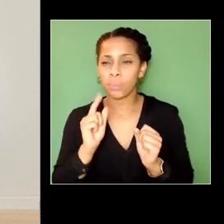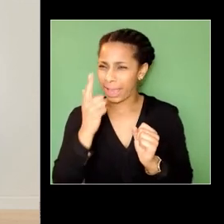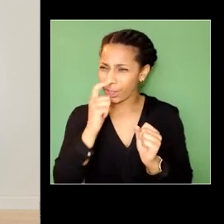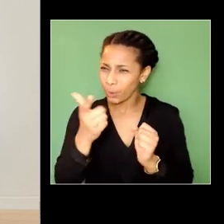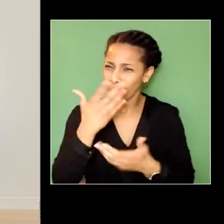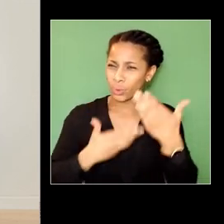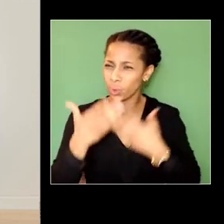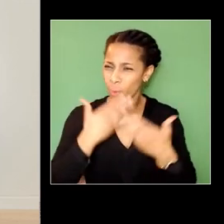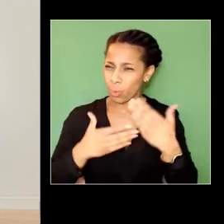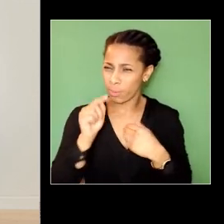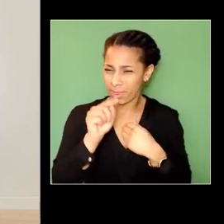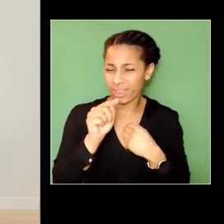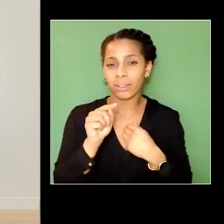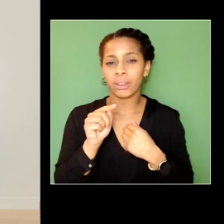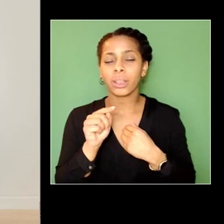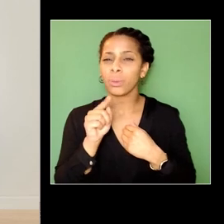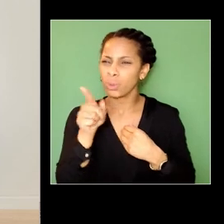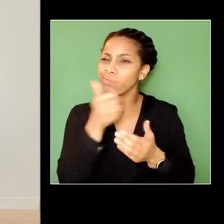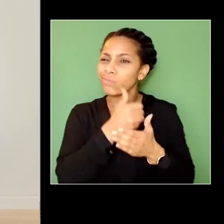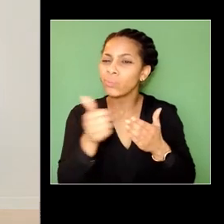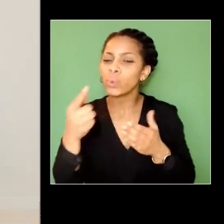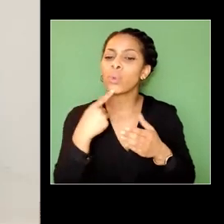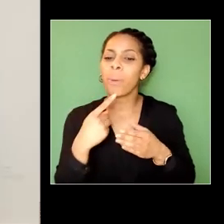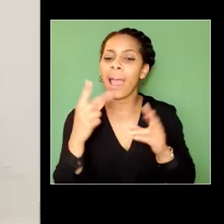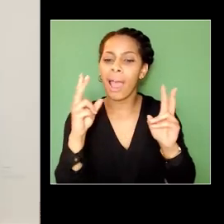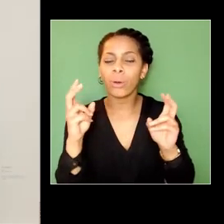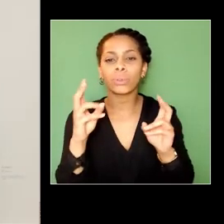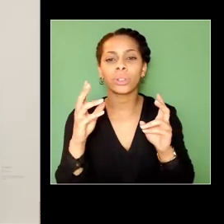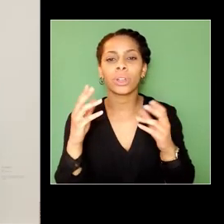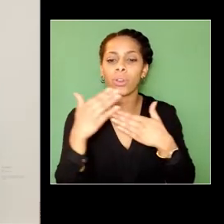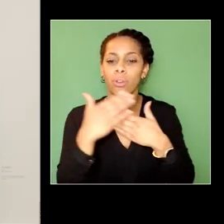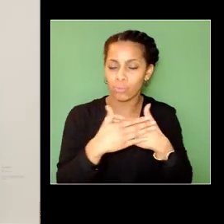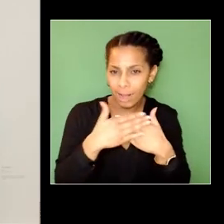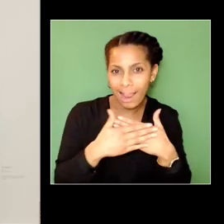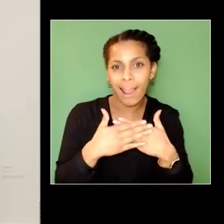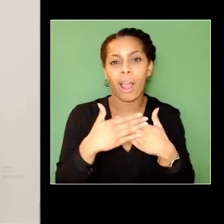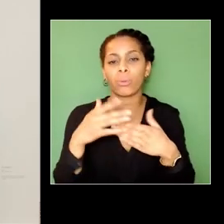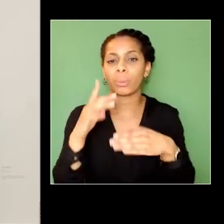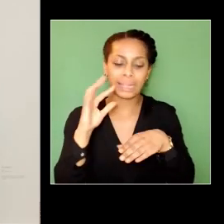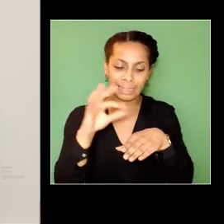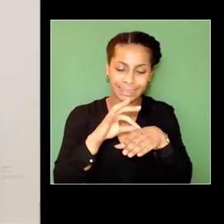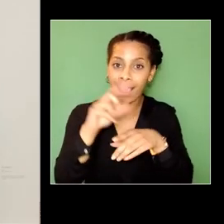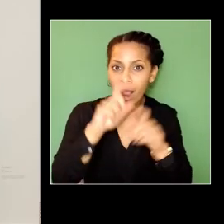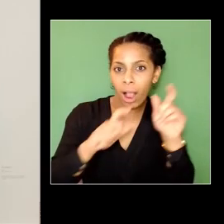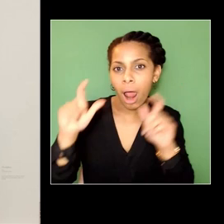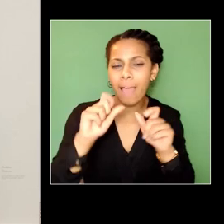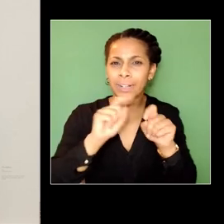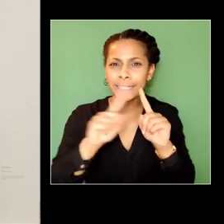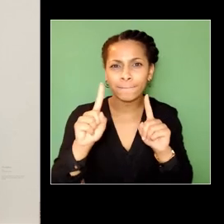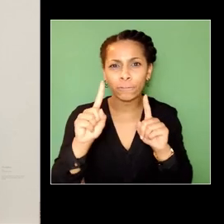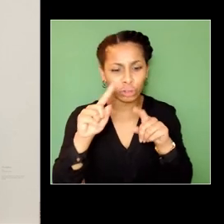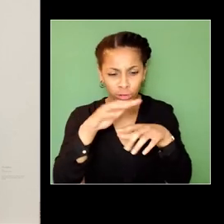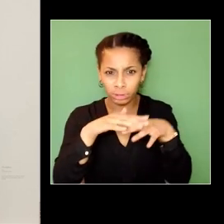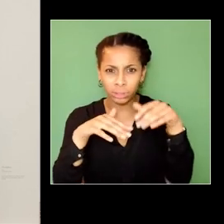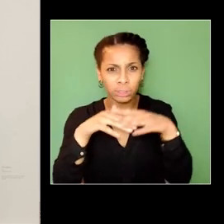you know, you often talk about the idea that brown, right, and the way you've taken on skin color happens in multitudes, right, is an infinite